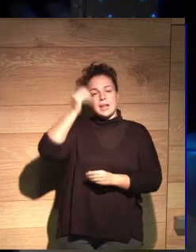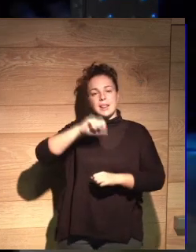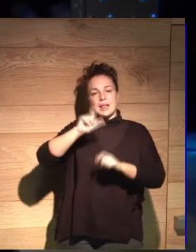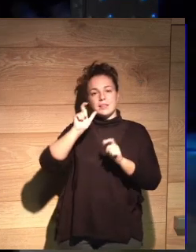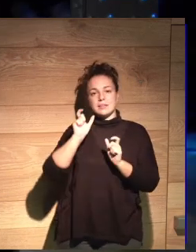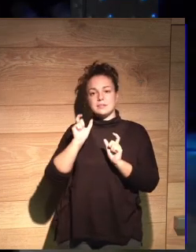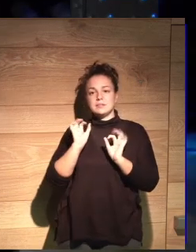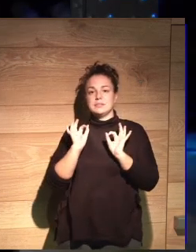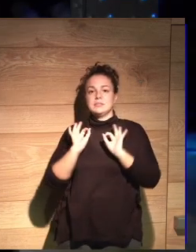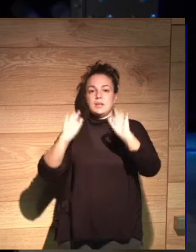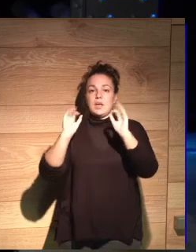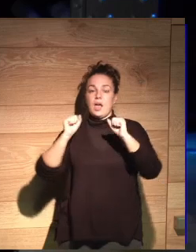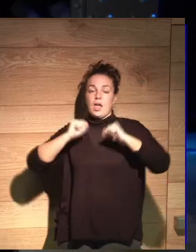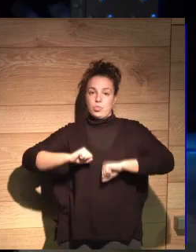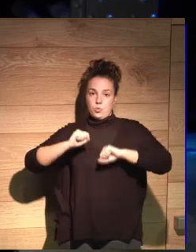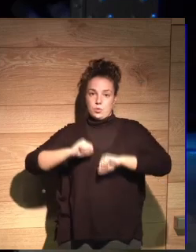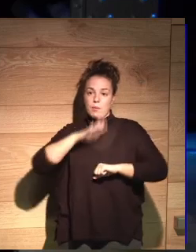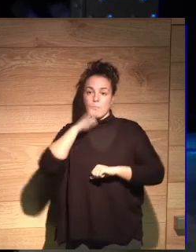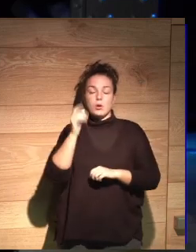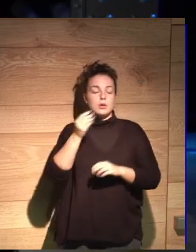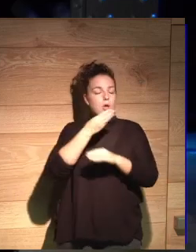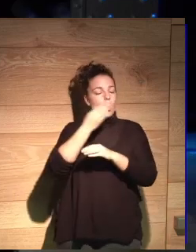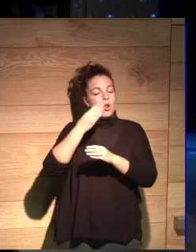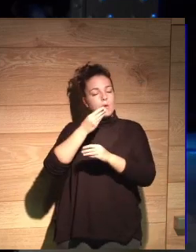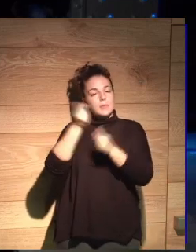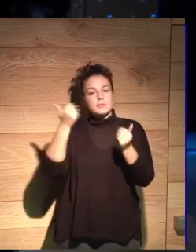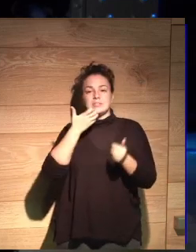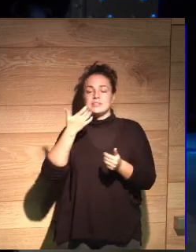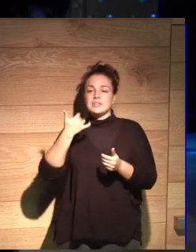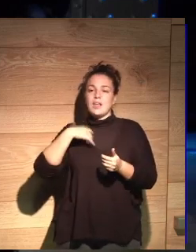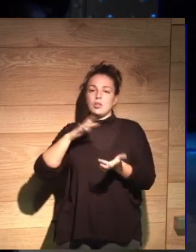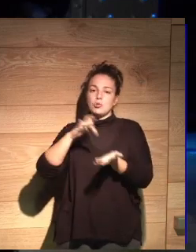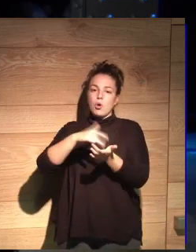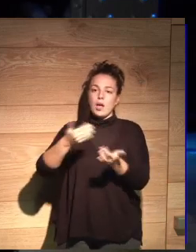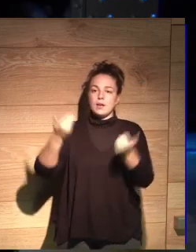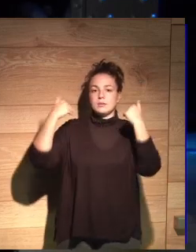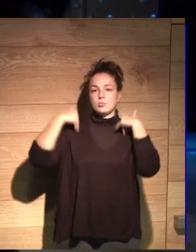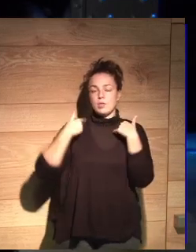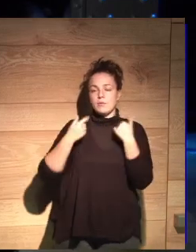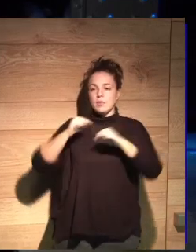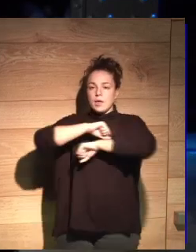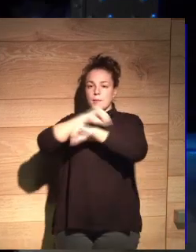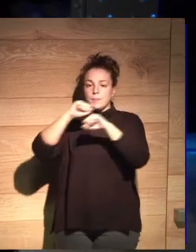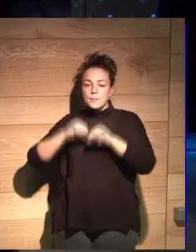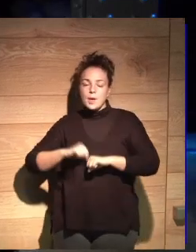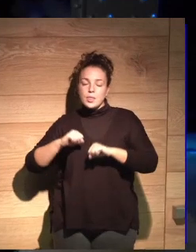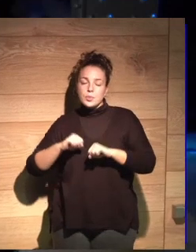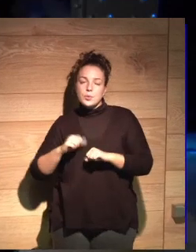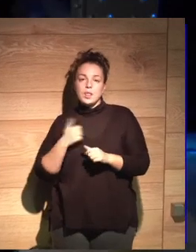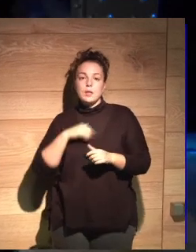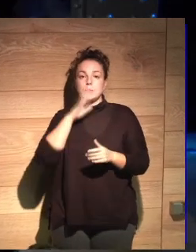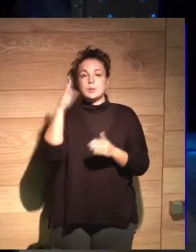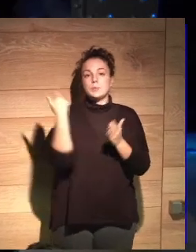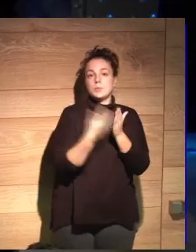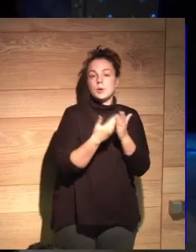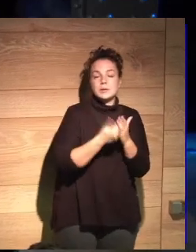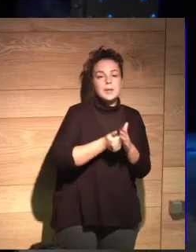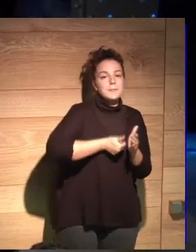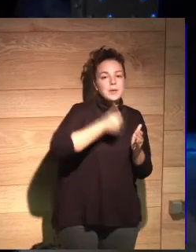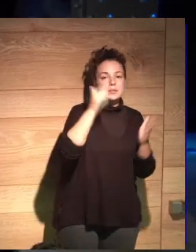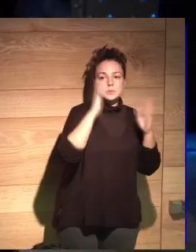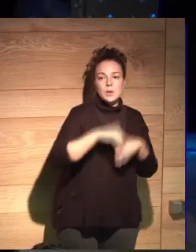grown-up mentality. When you get maturity and responsibility, there are